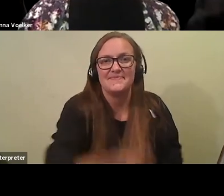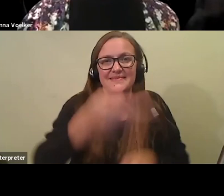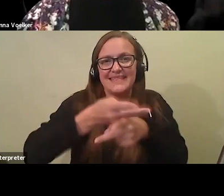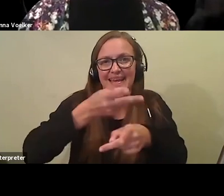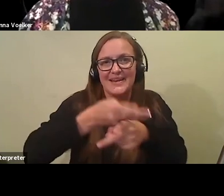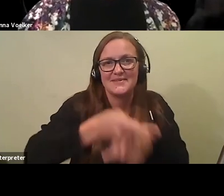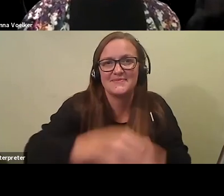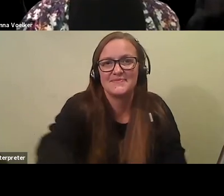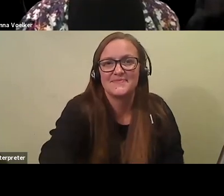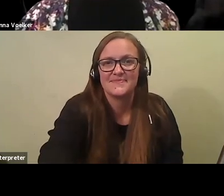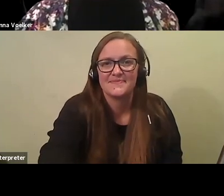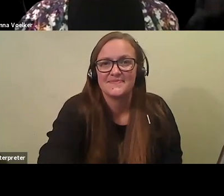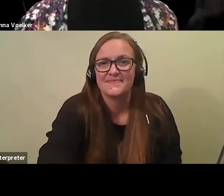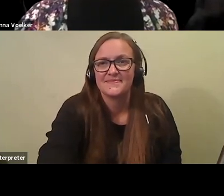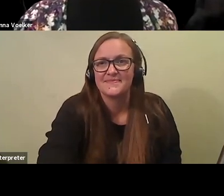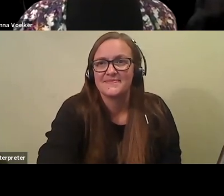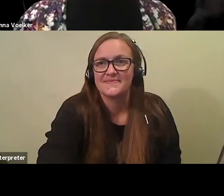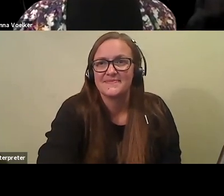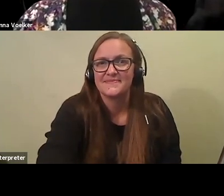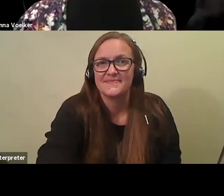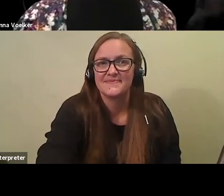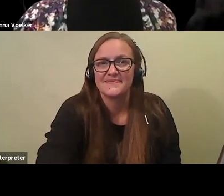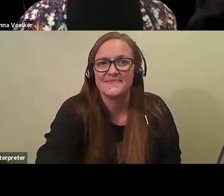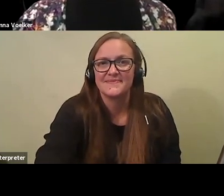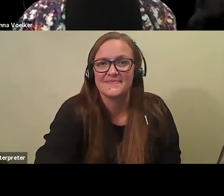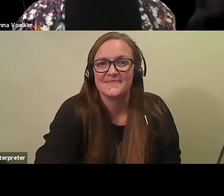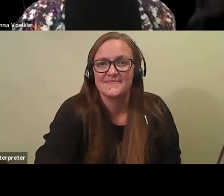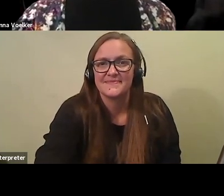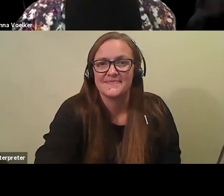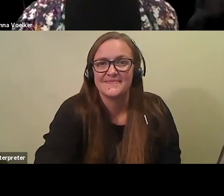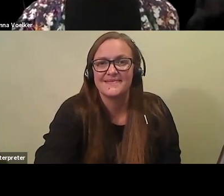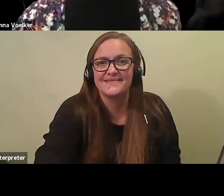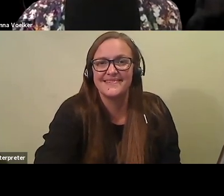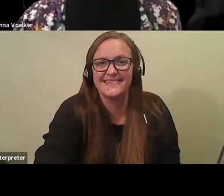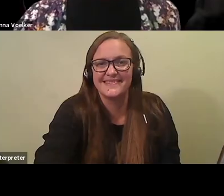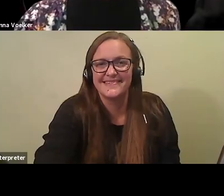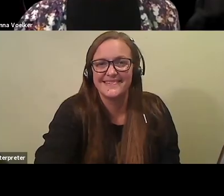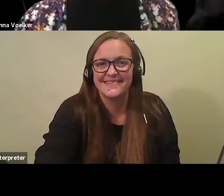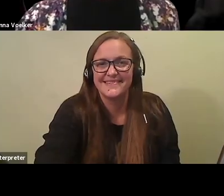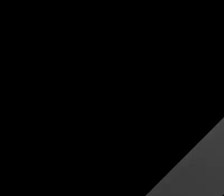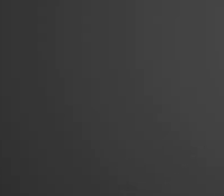Have a good night. Take care. Thank you.